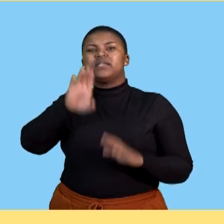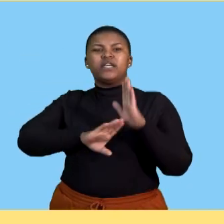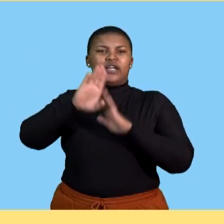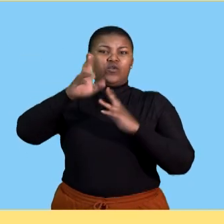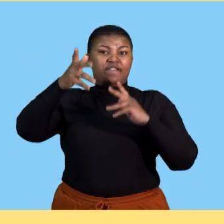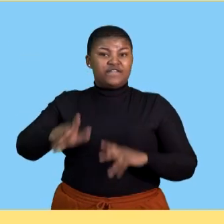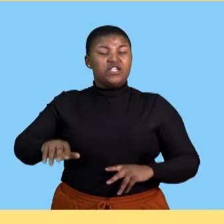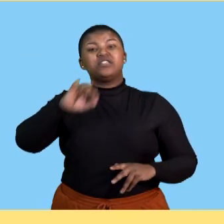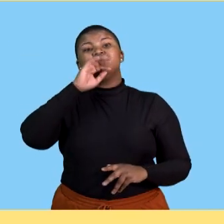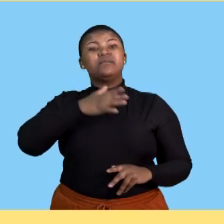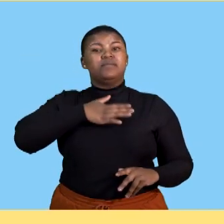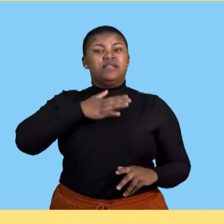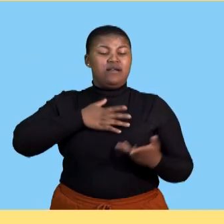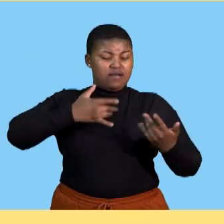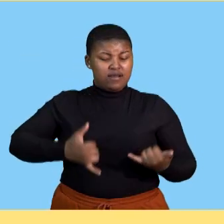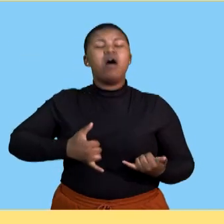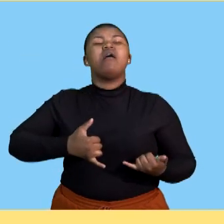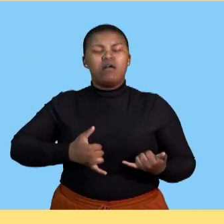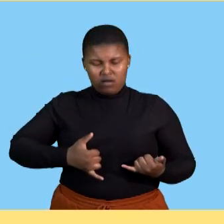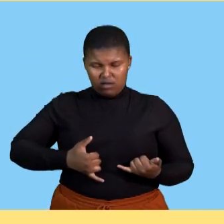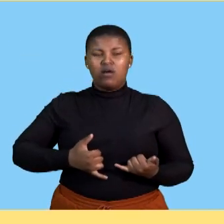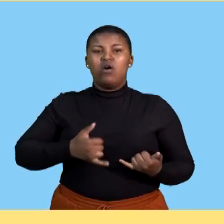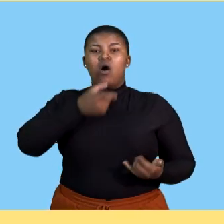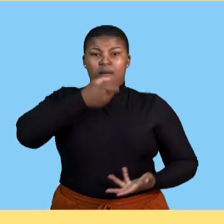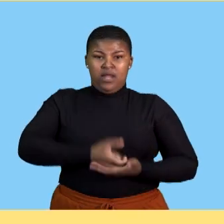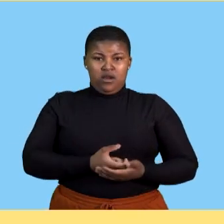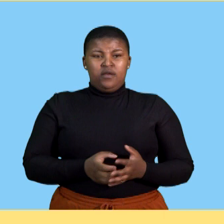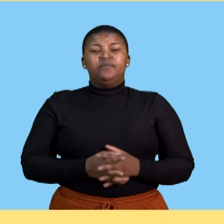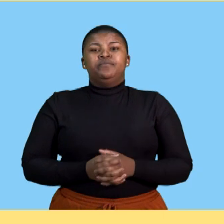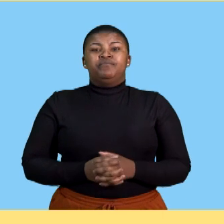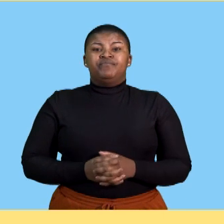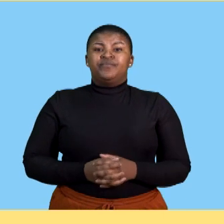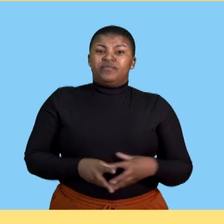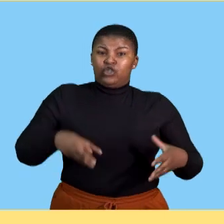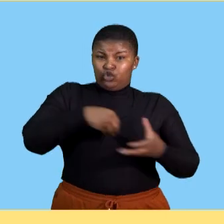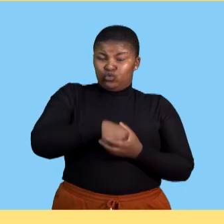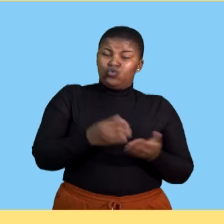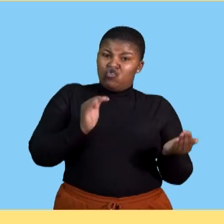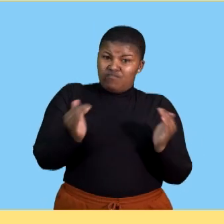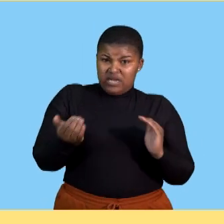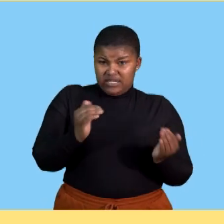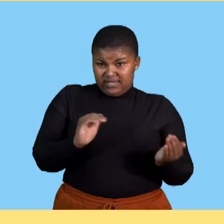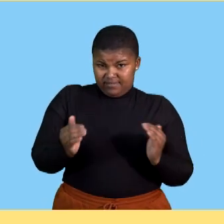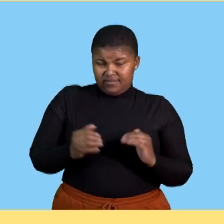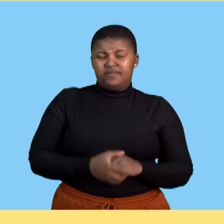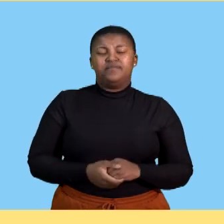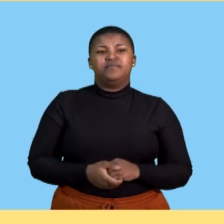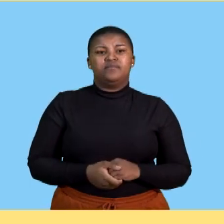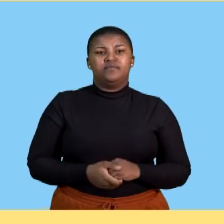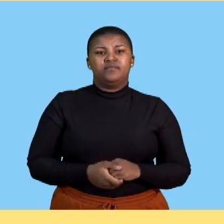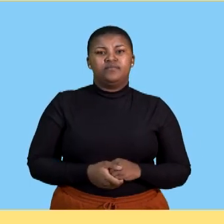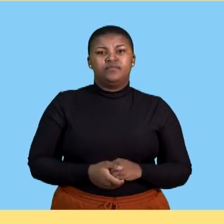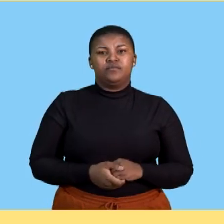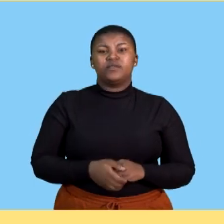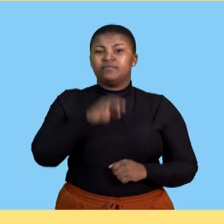79.7%. When I now comment, including my comparison in there,